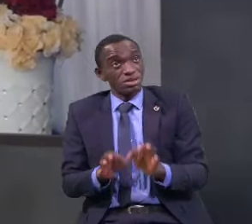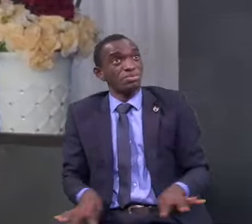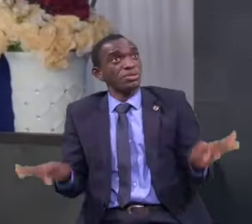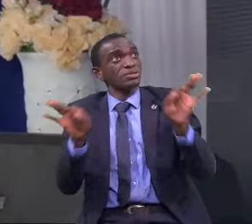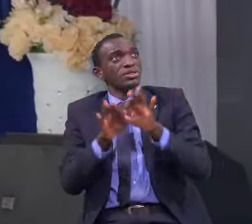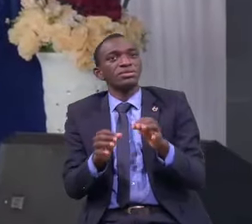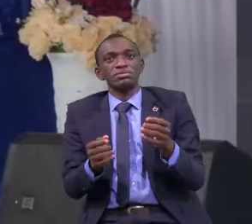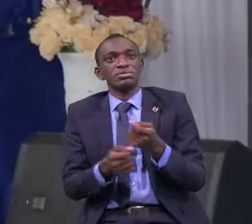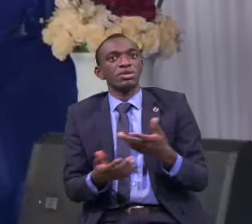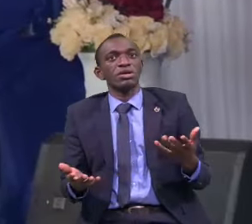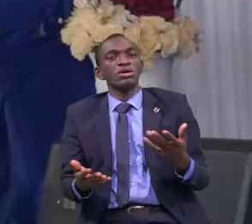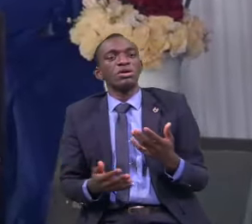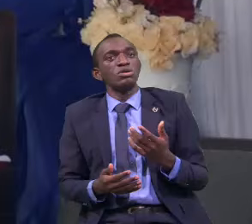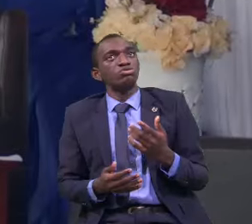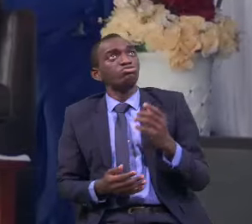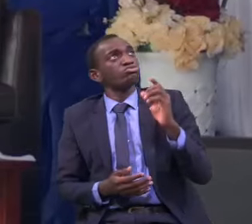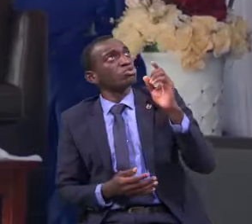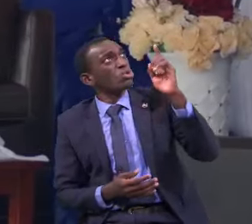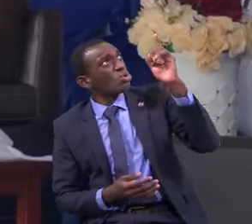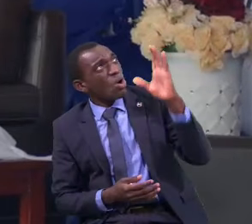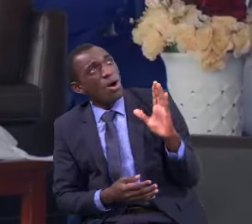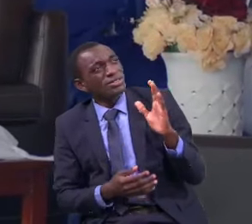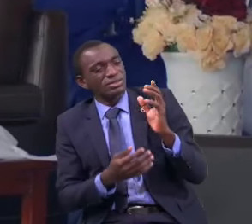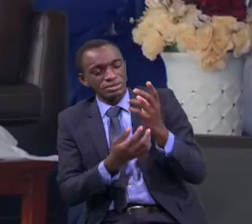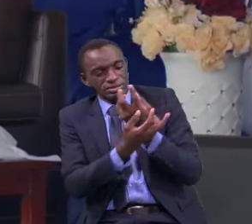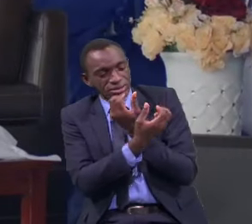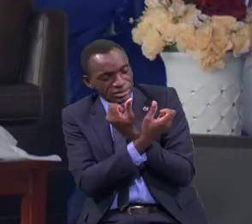Lord, redeem my soul.